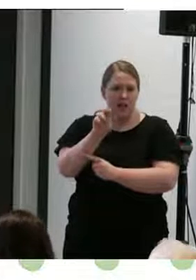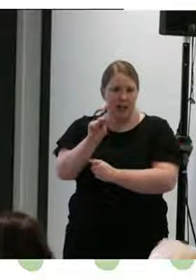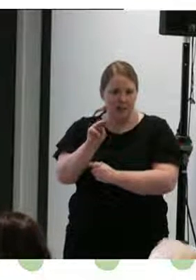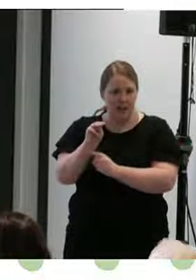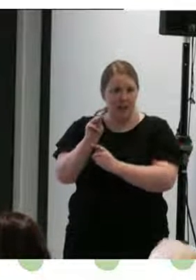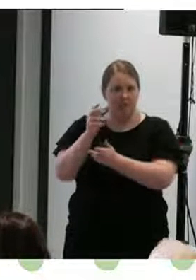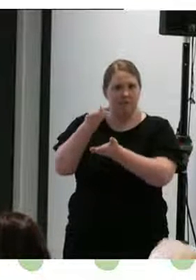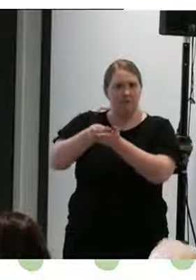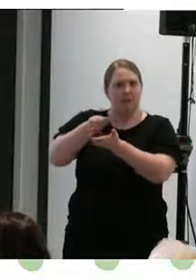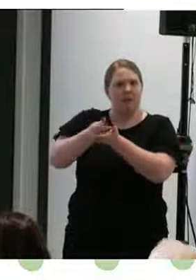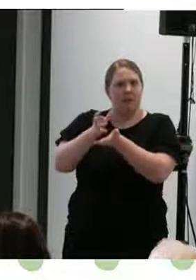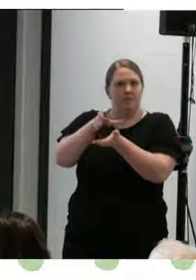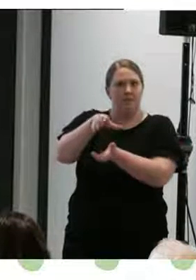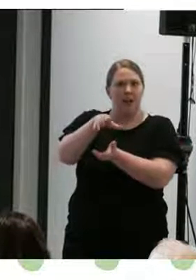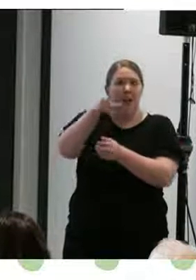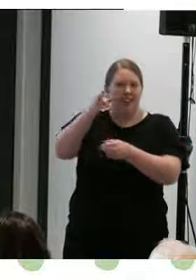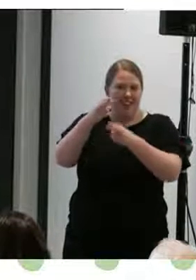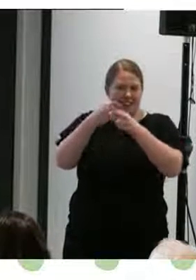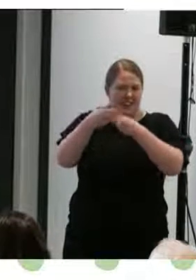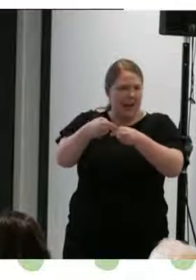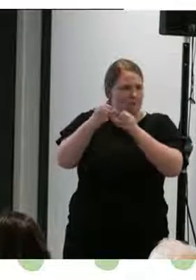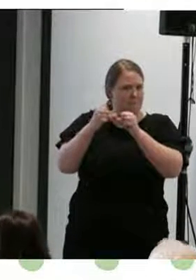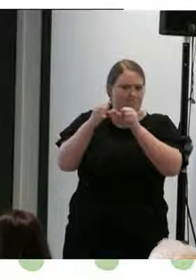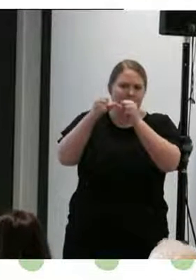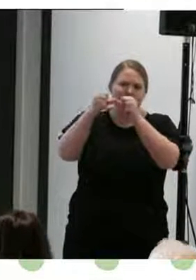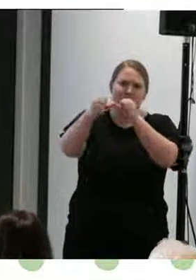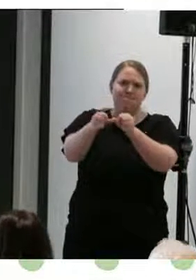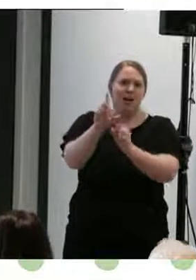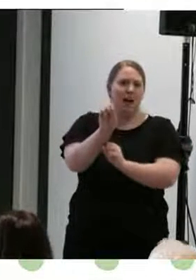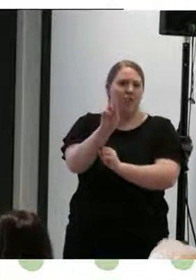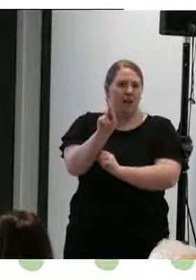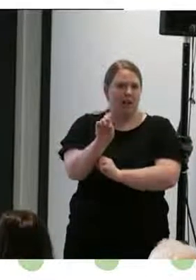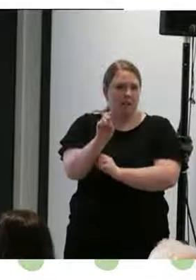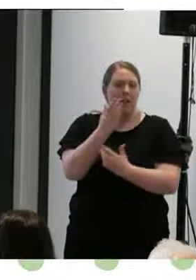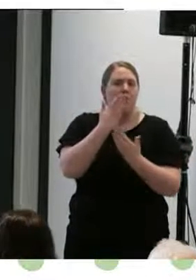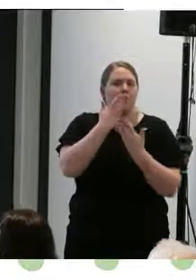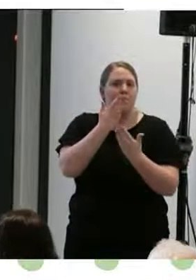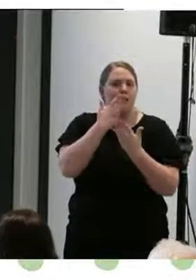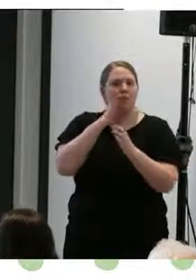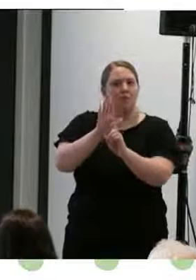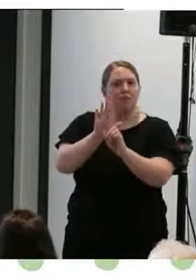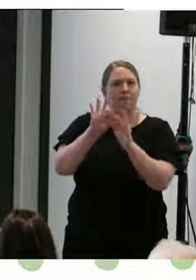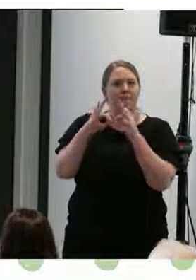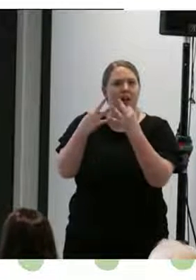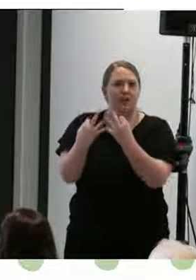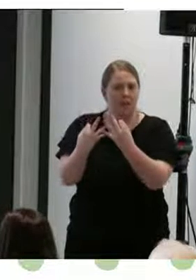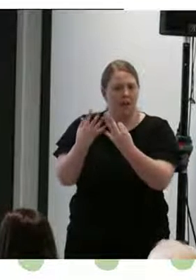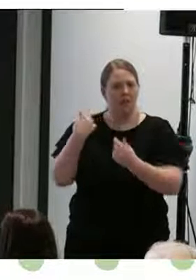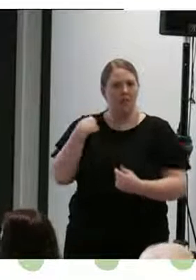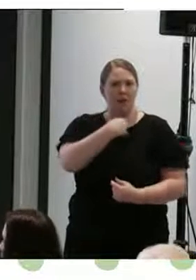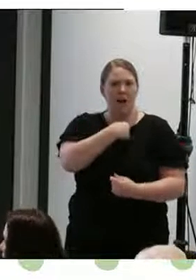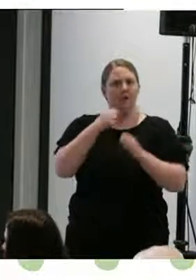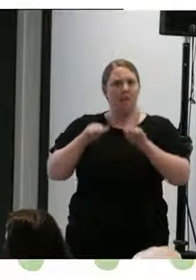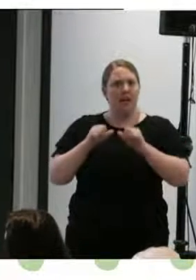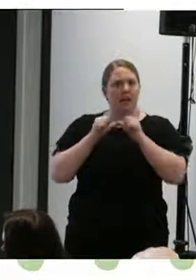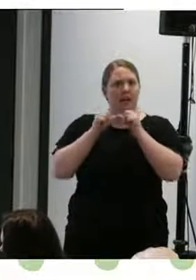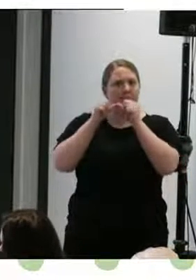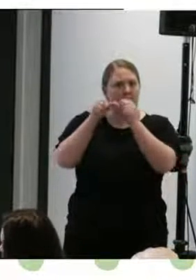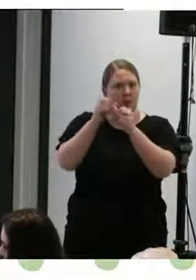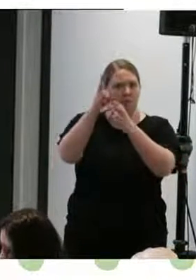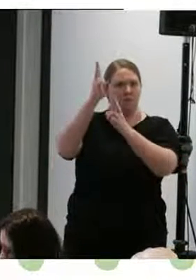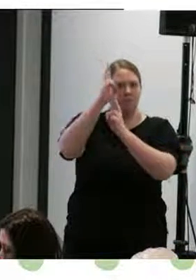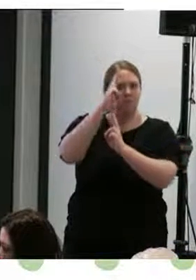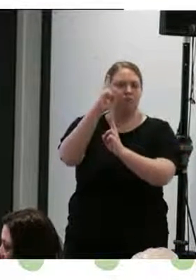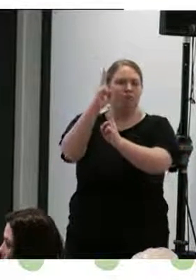live at Drake. I want to thank Mr. Sussman's family for allowing us to continue his legacy with the Sussman Lecture Series, which is dedicated to